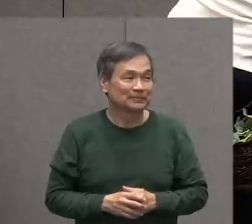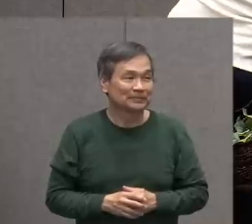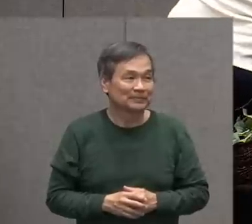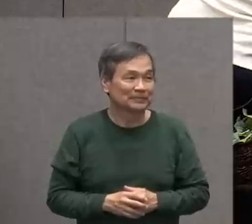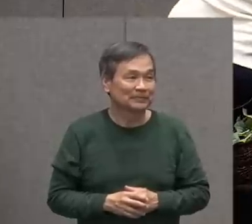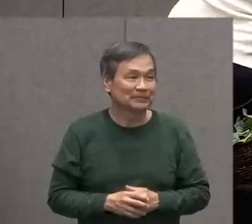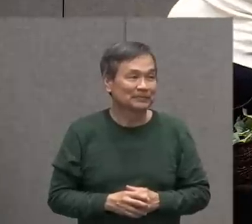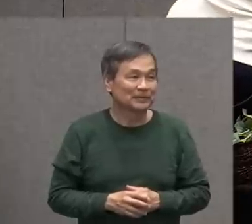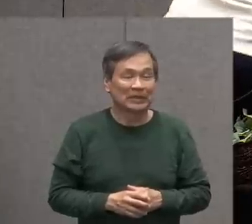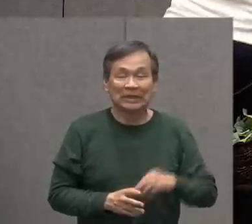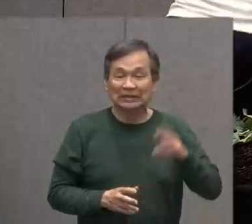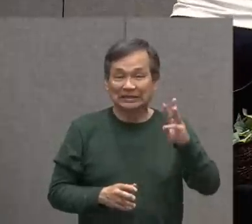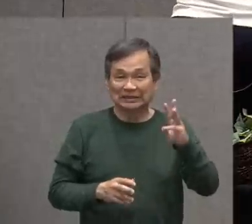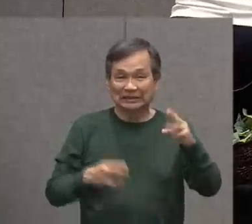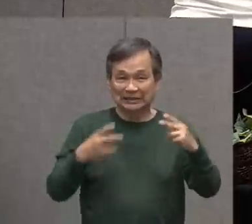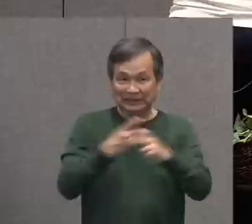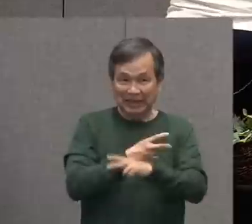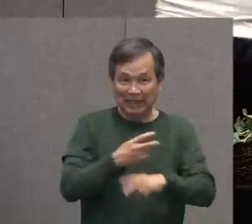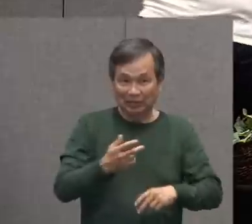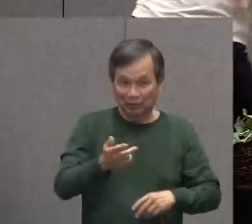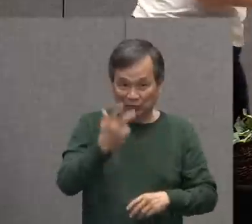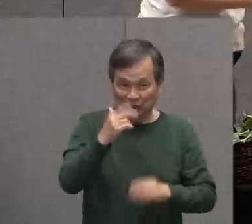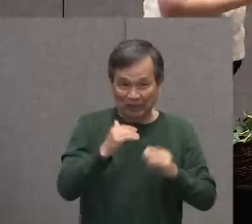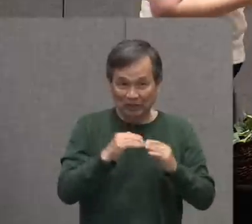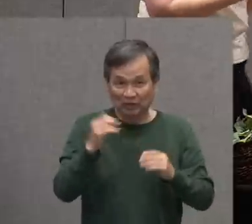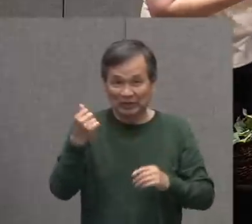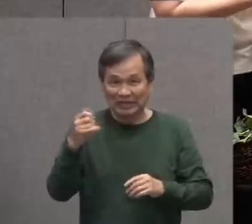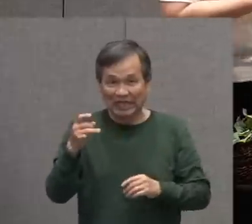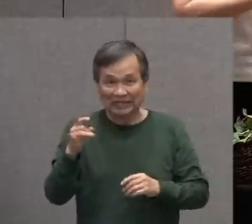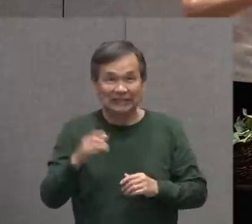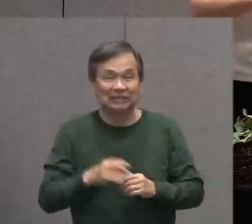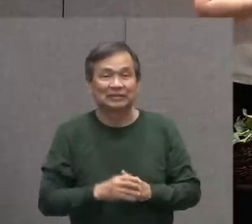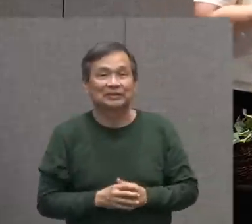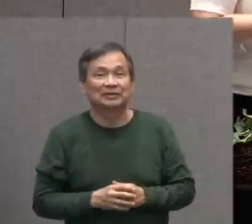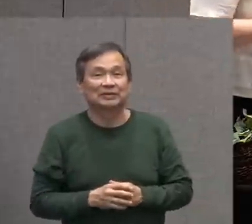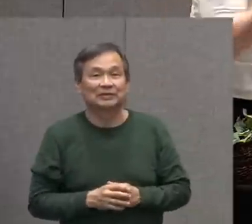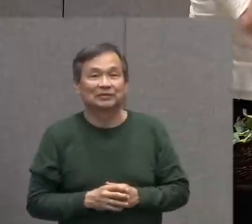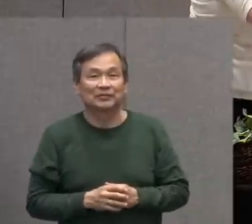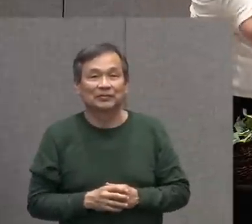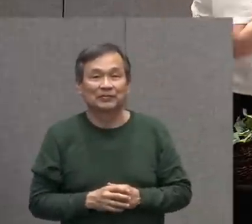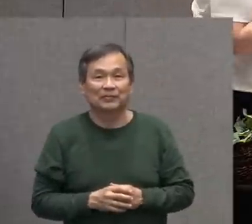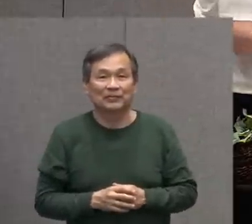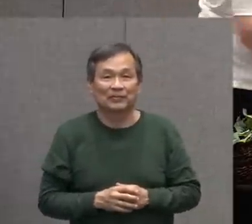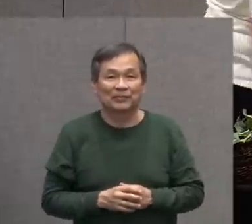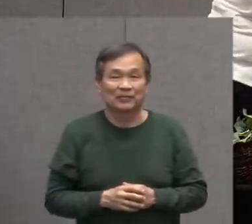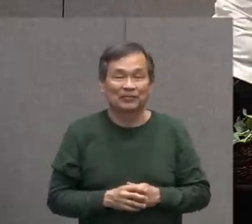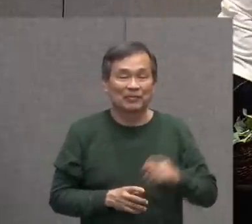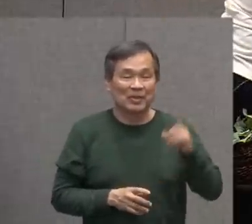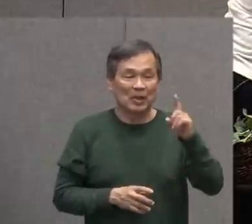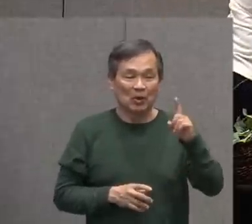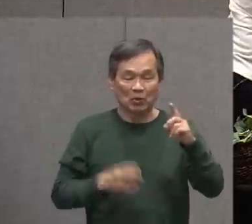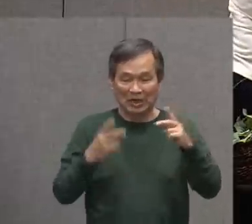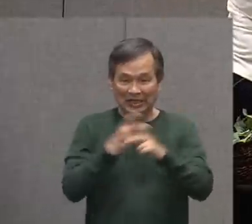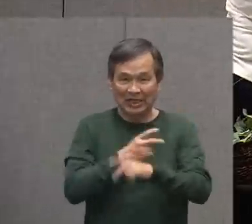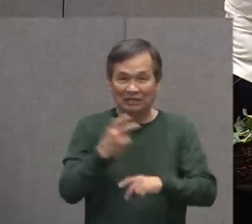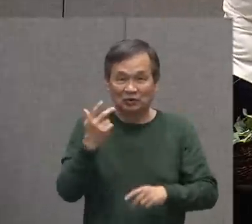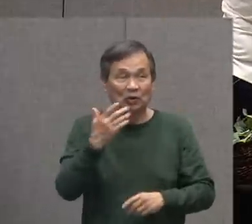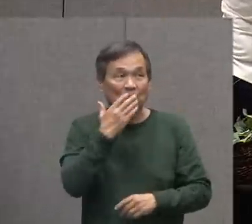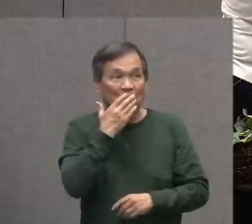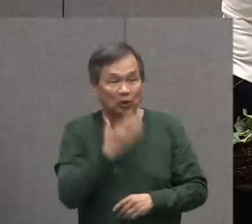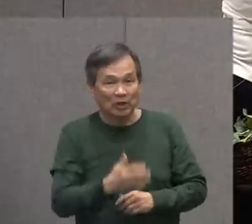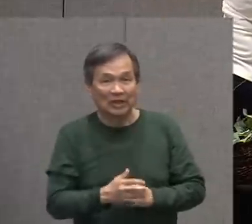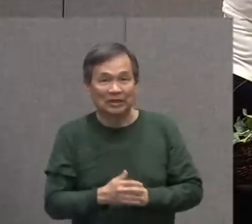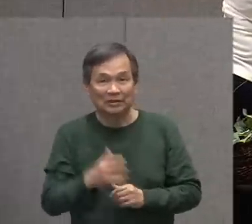So 6 times 3 is 18. All right. So I got 1 times 3, which is good,